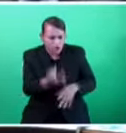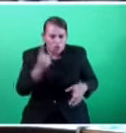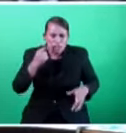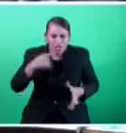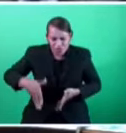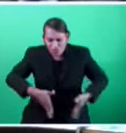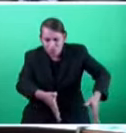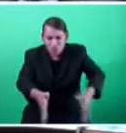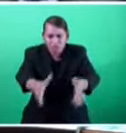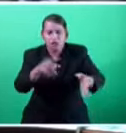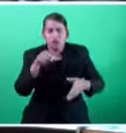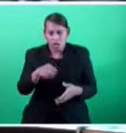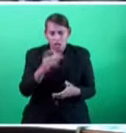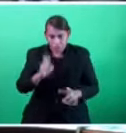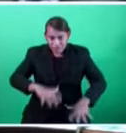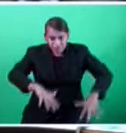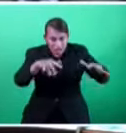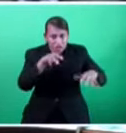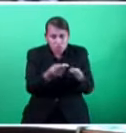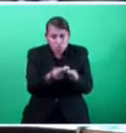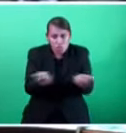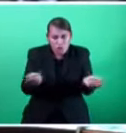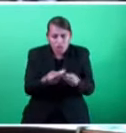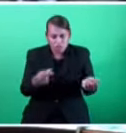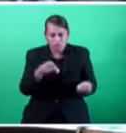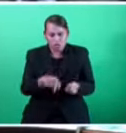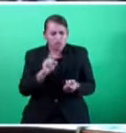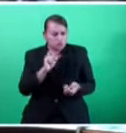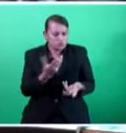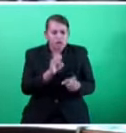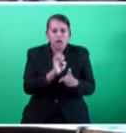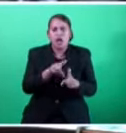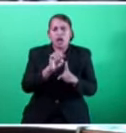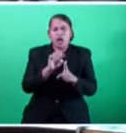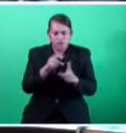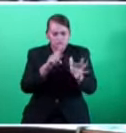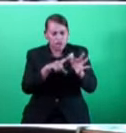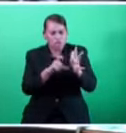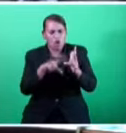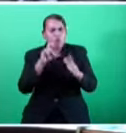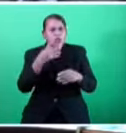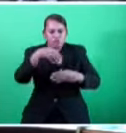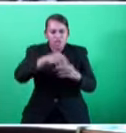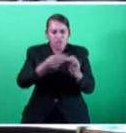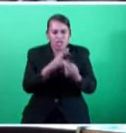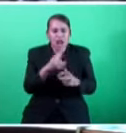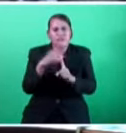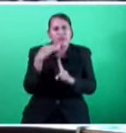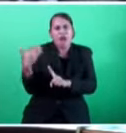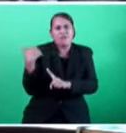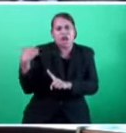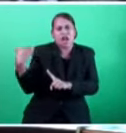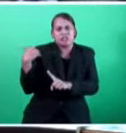because when you have siltation, then the natural ecology is affected. The vegetation, the